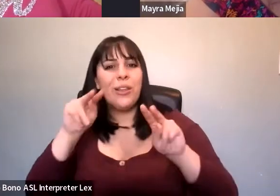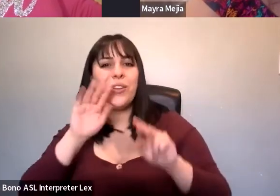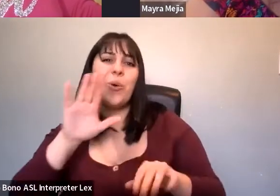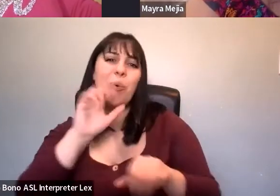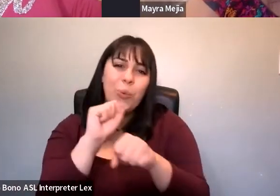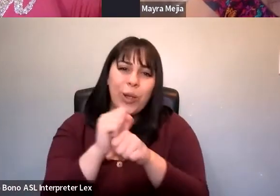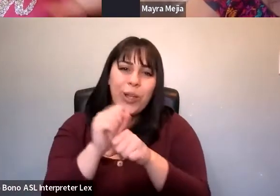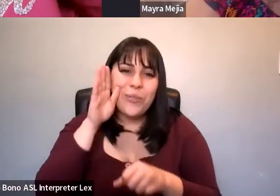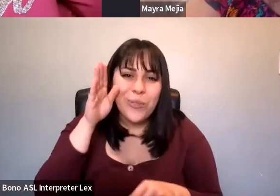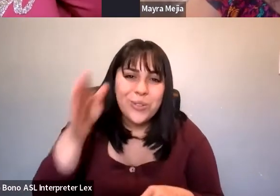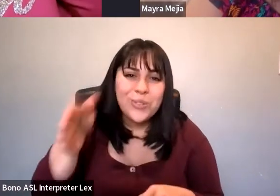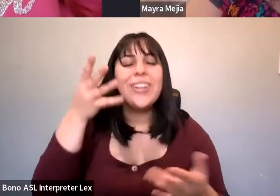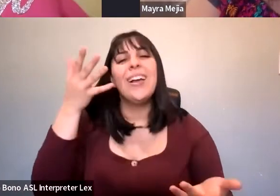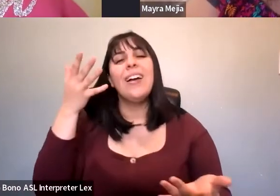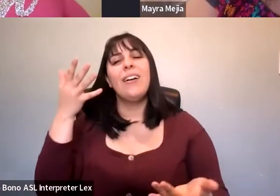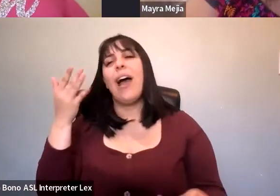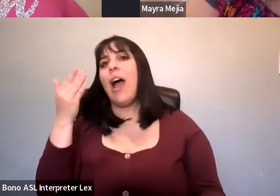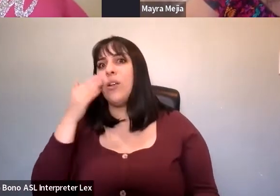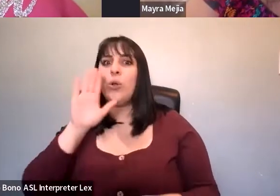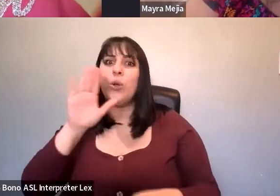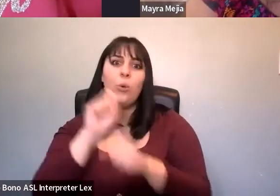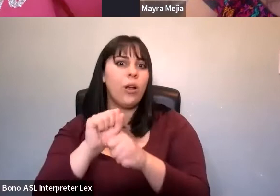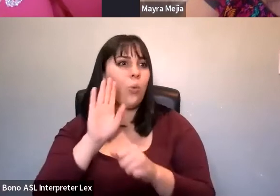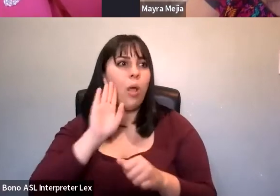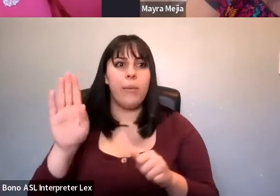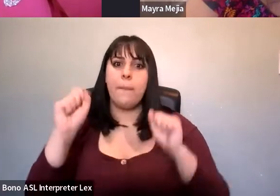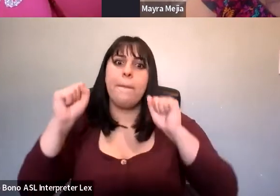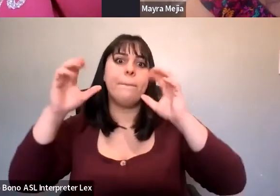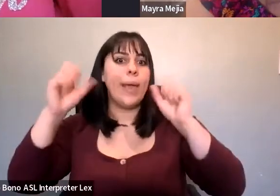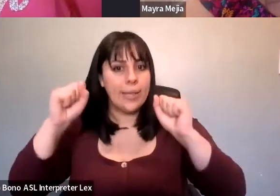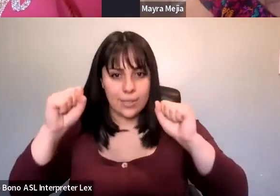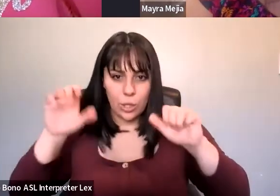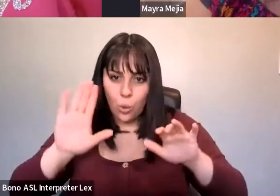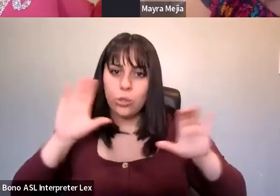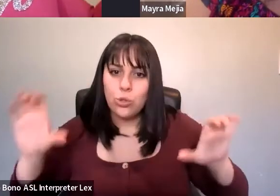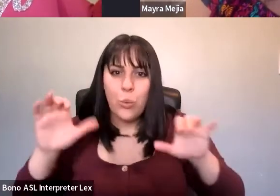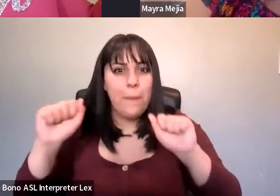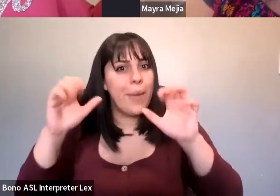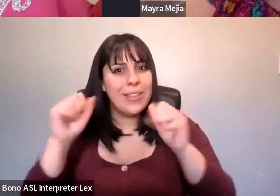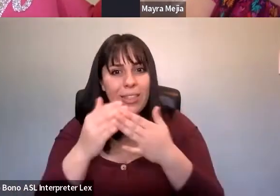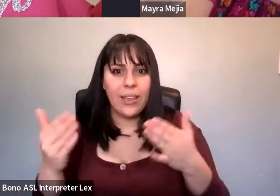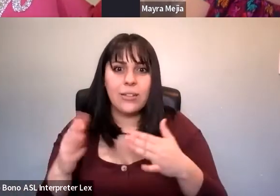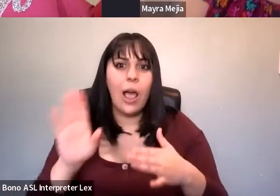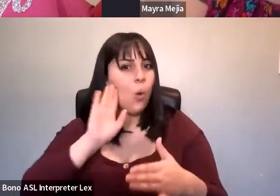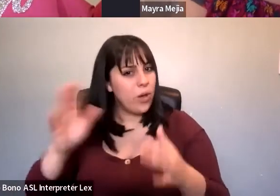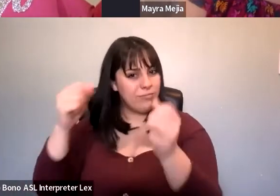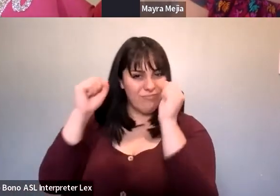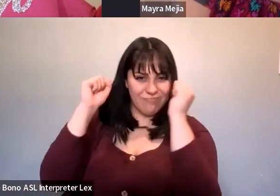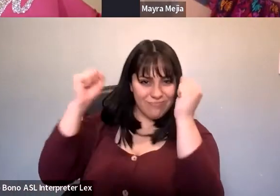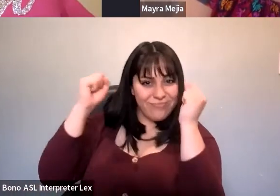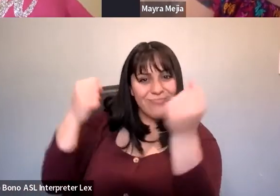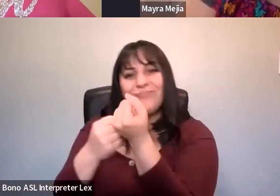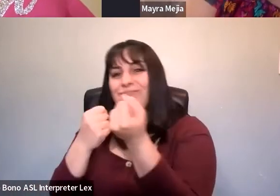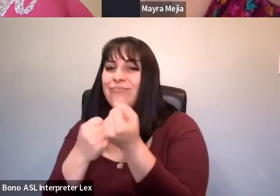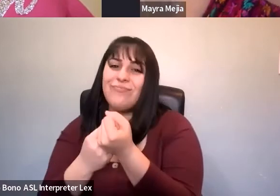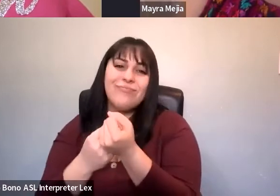the future. I know it's going to be amazing things. I'm going to be right there with you, cheering you on.